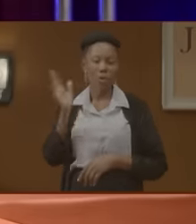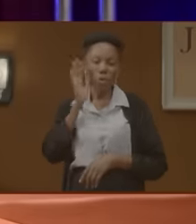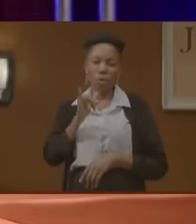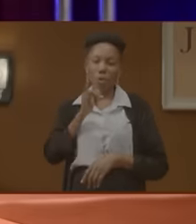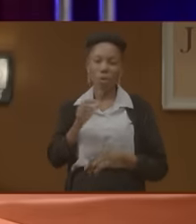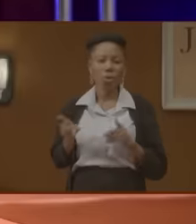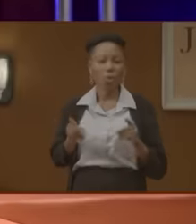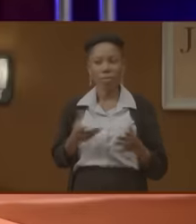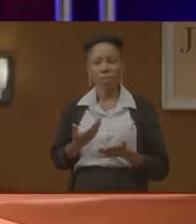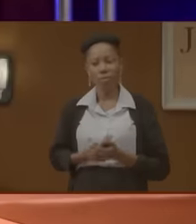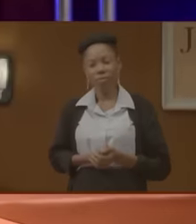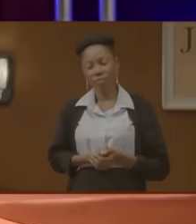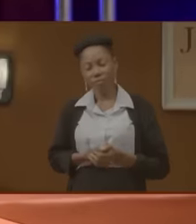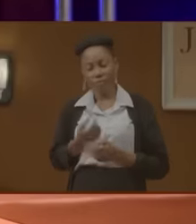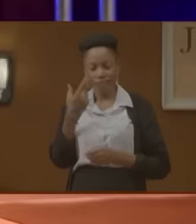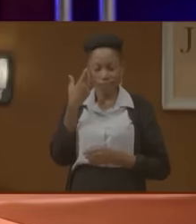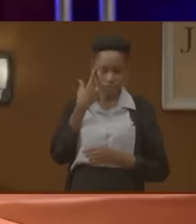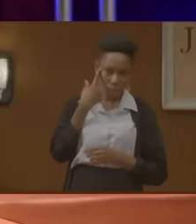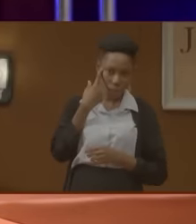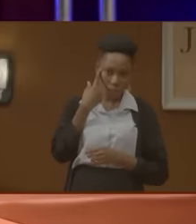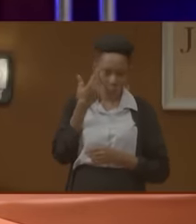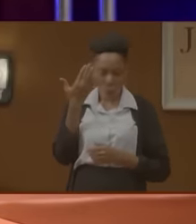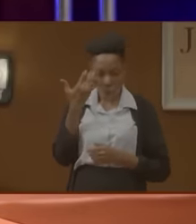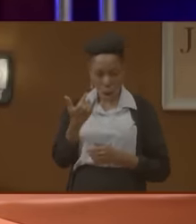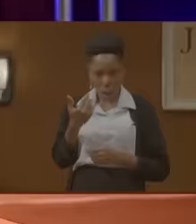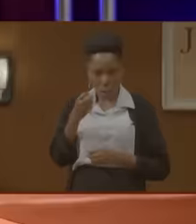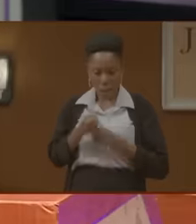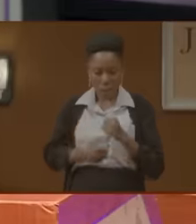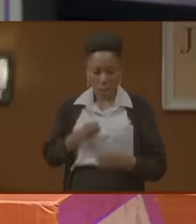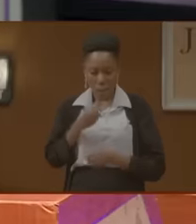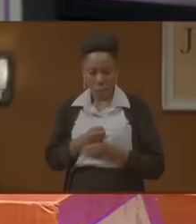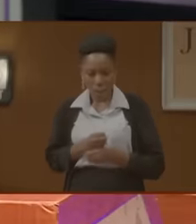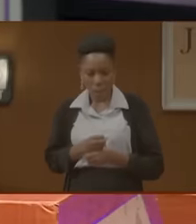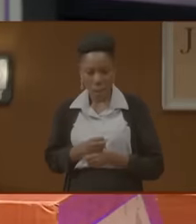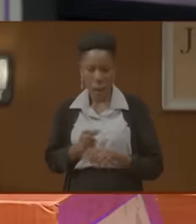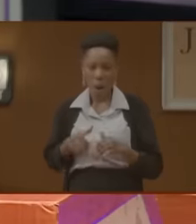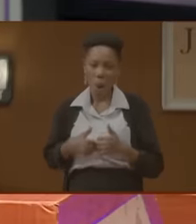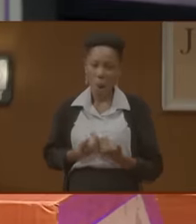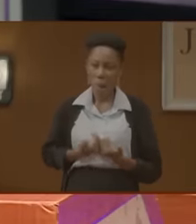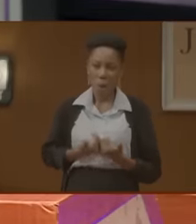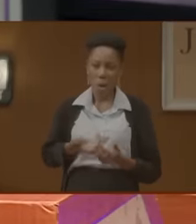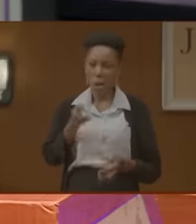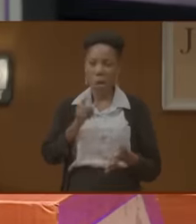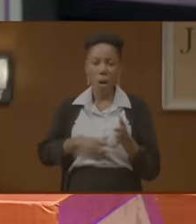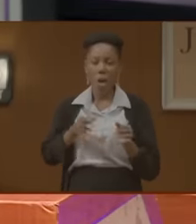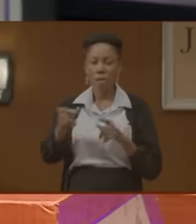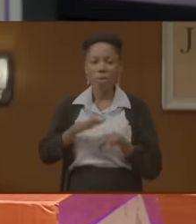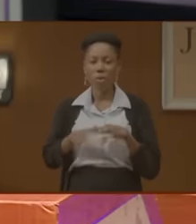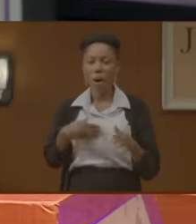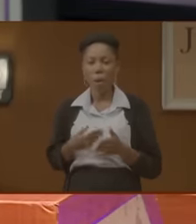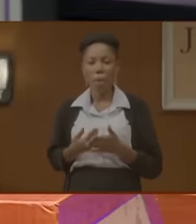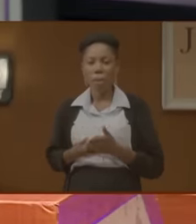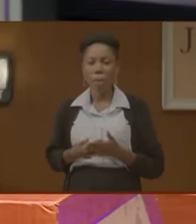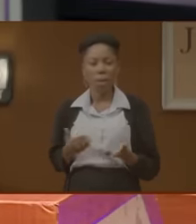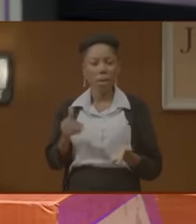now prompts me to like say, oh, will I continue? Will these children keep suffering if I don't have it to send them to school or